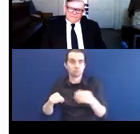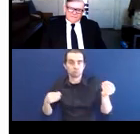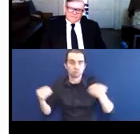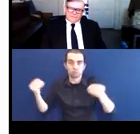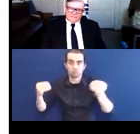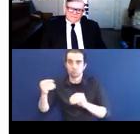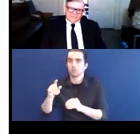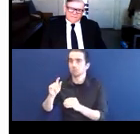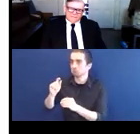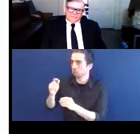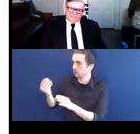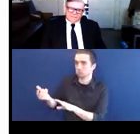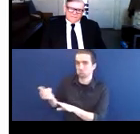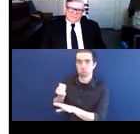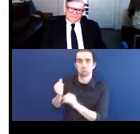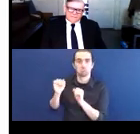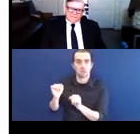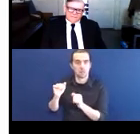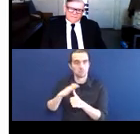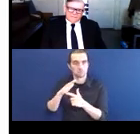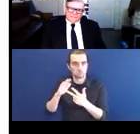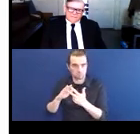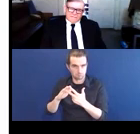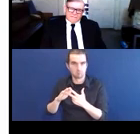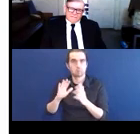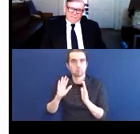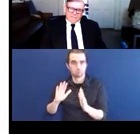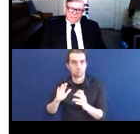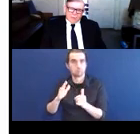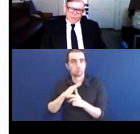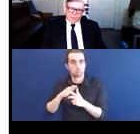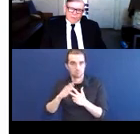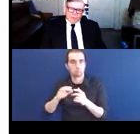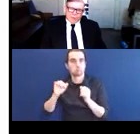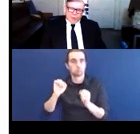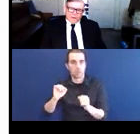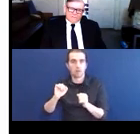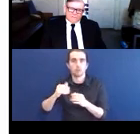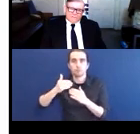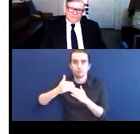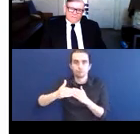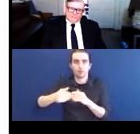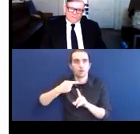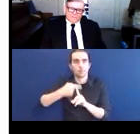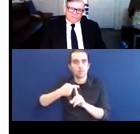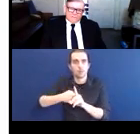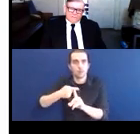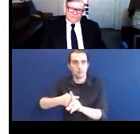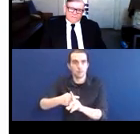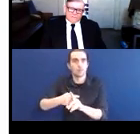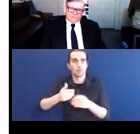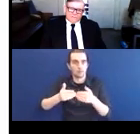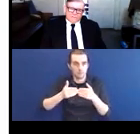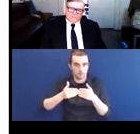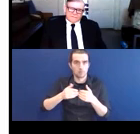each month, while electronic payments are available from the first day of each month. Caretakers can collect on behalf